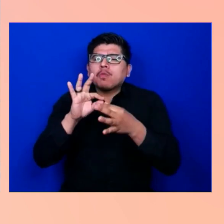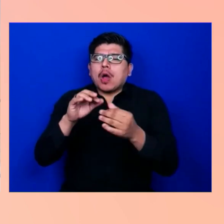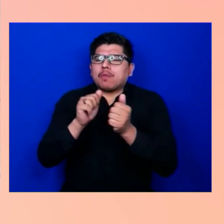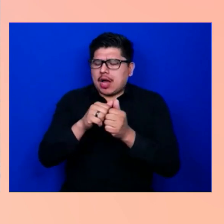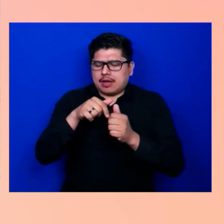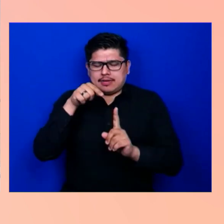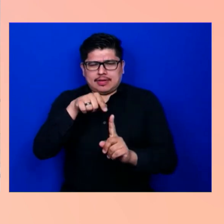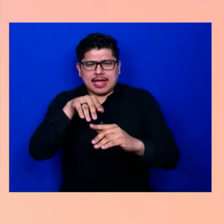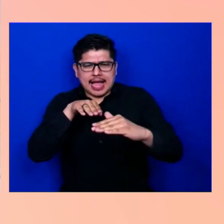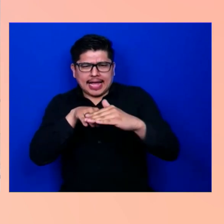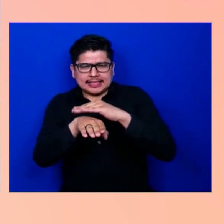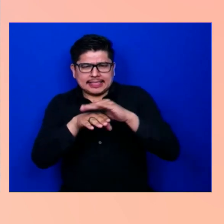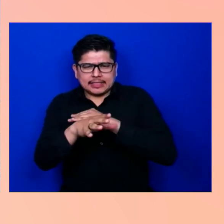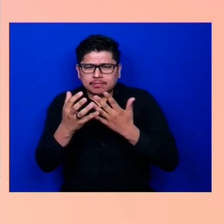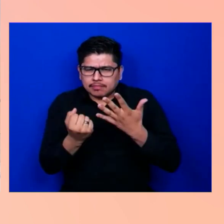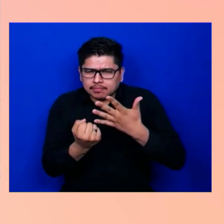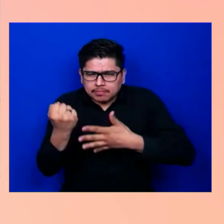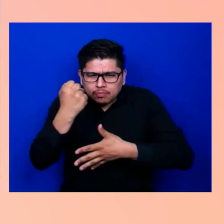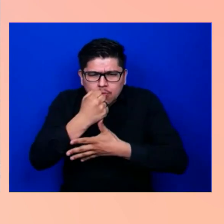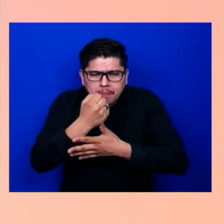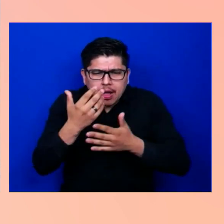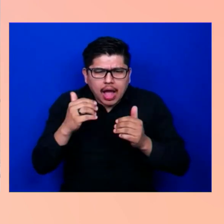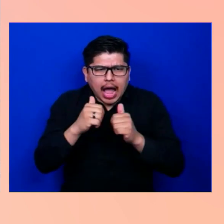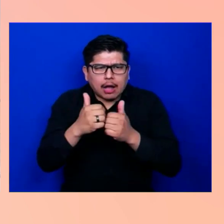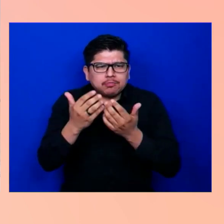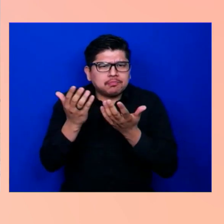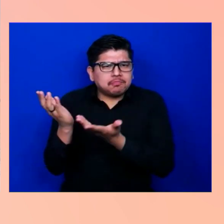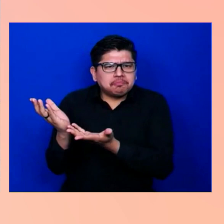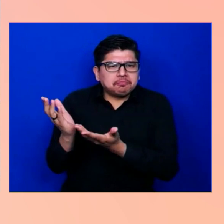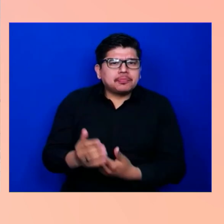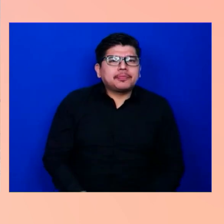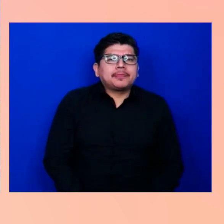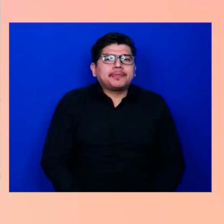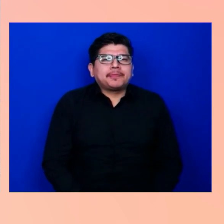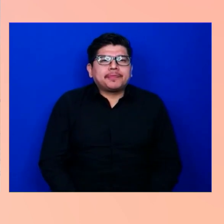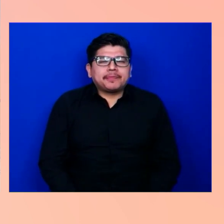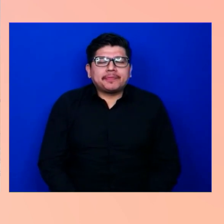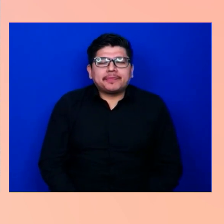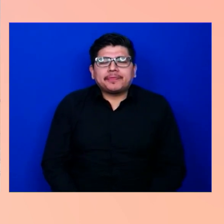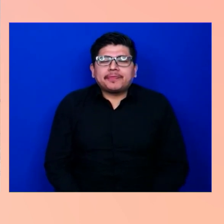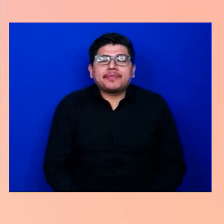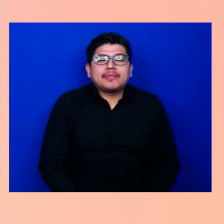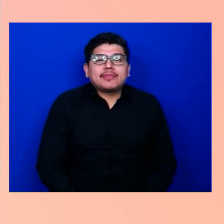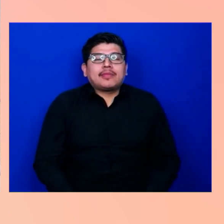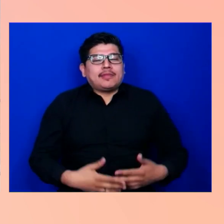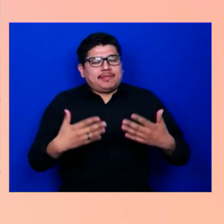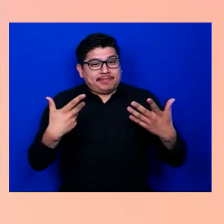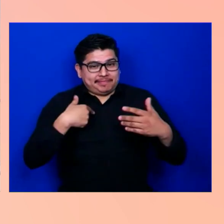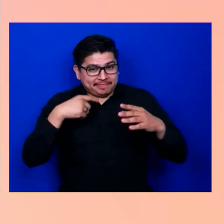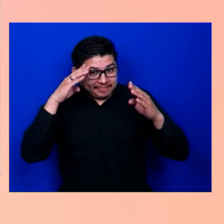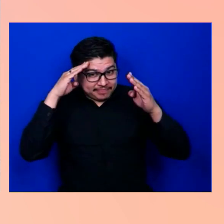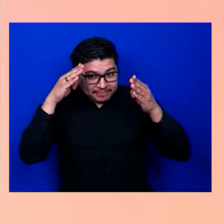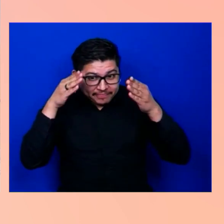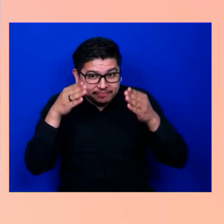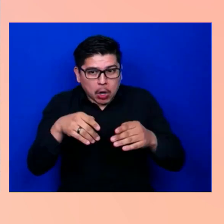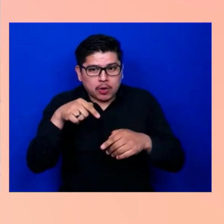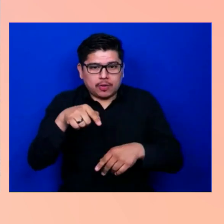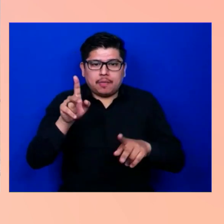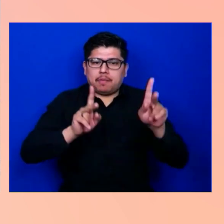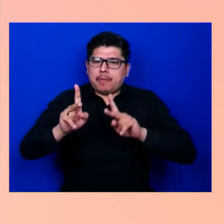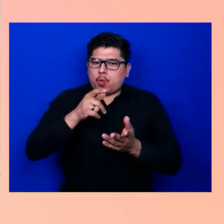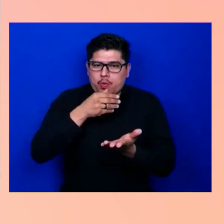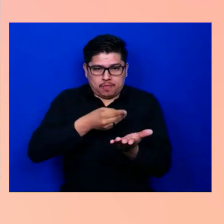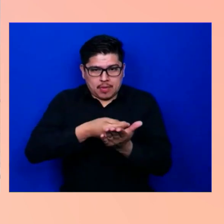Haleon. Tamara has brown hair and a black and white patterned shirt. People can buy and do to manage their own everyday health, so things